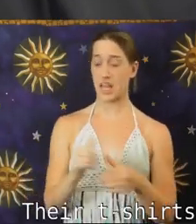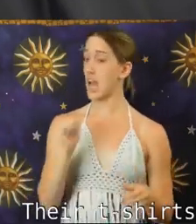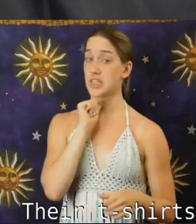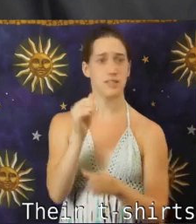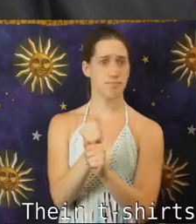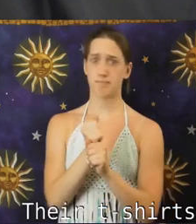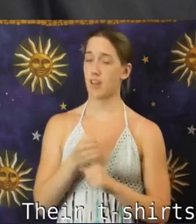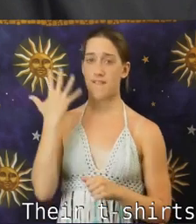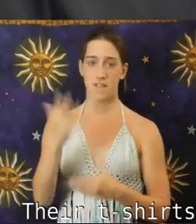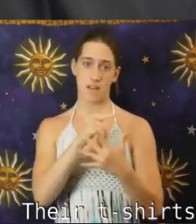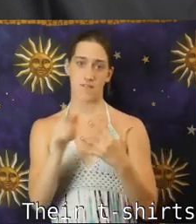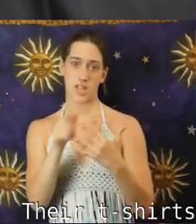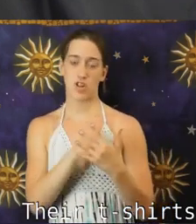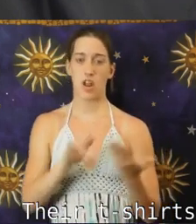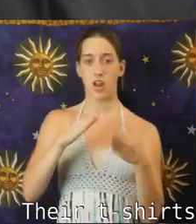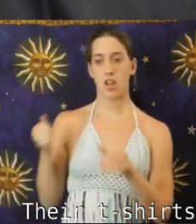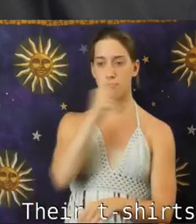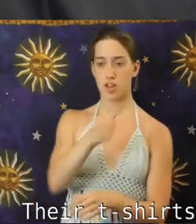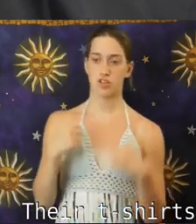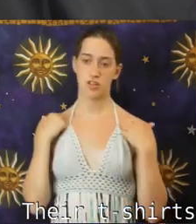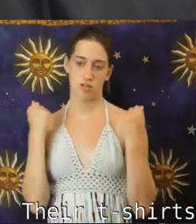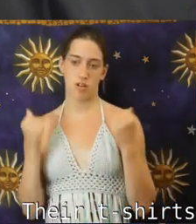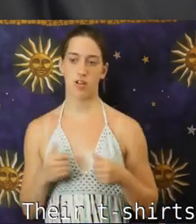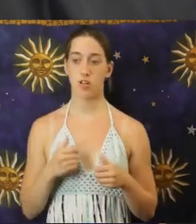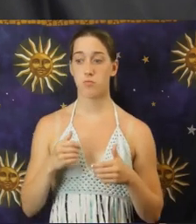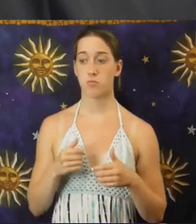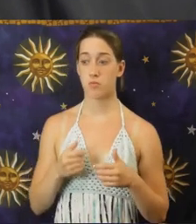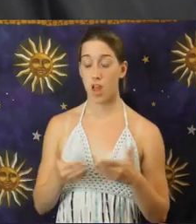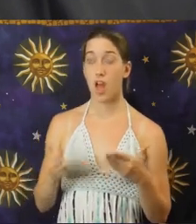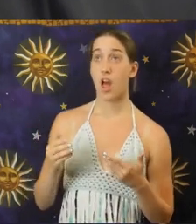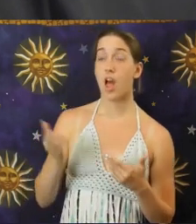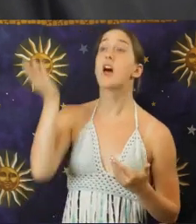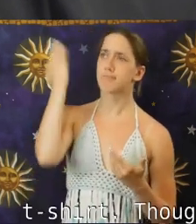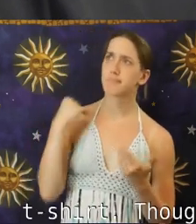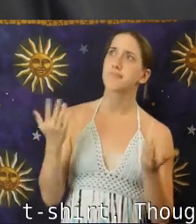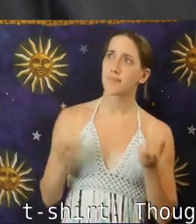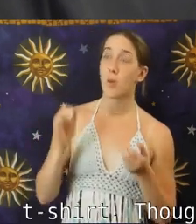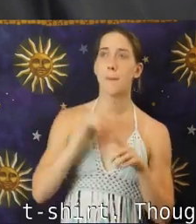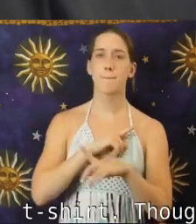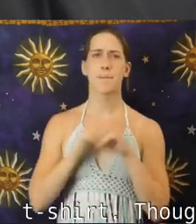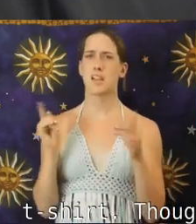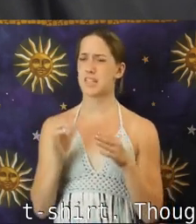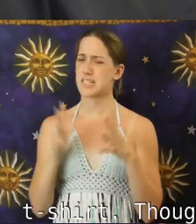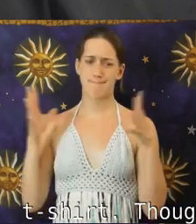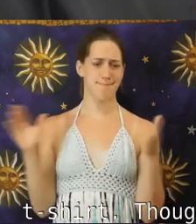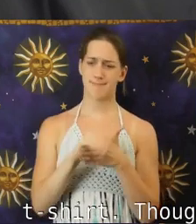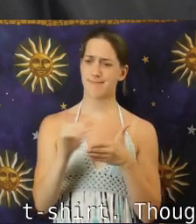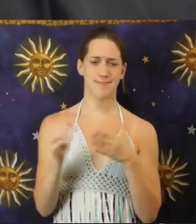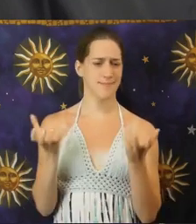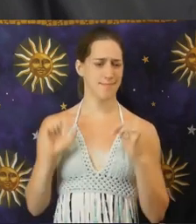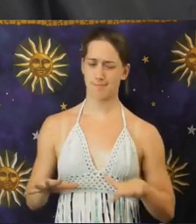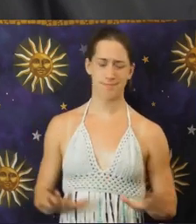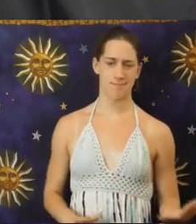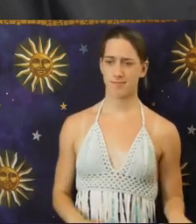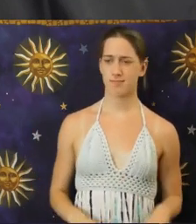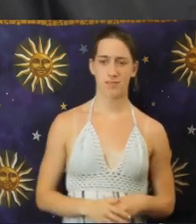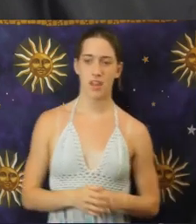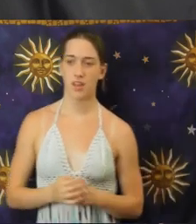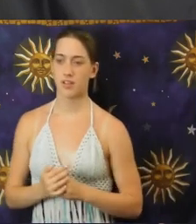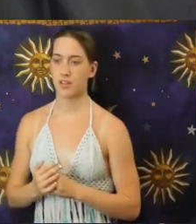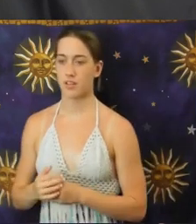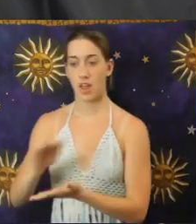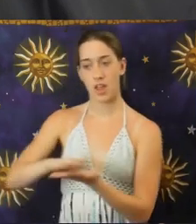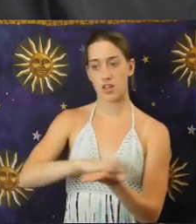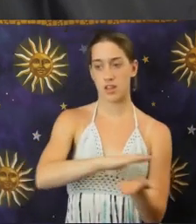t-shirts were $45. So I did not get a Five Finger t-shirt, though I would have if they were less expensive.